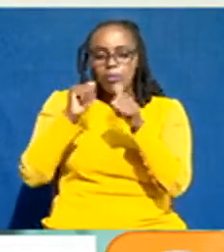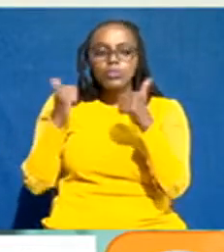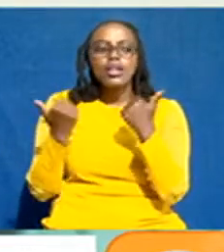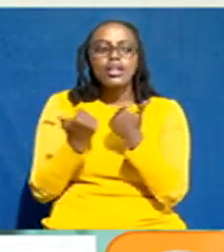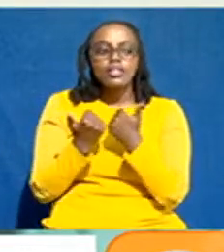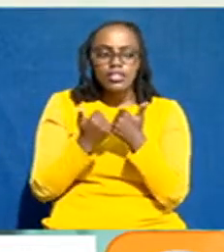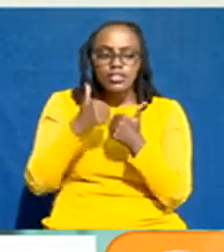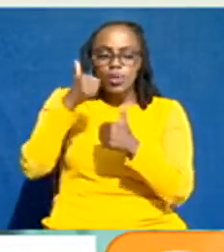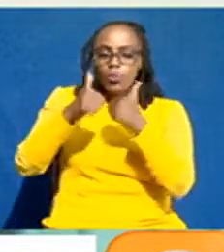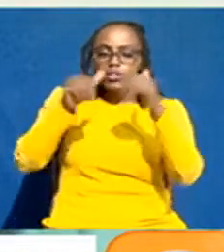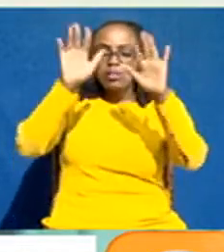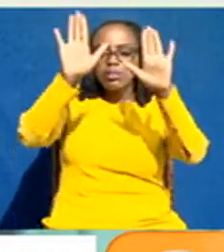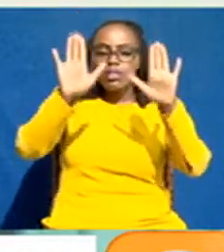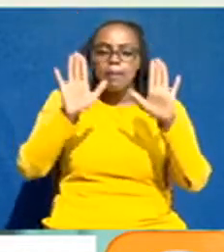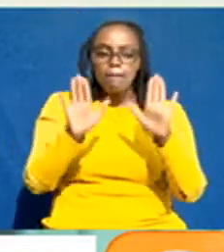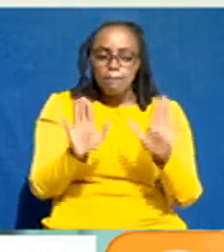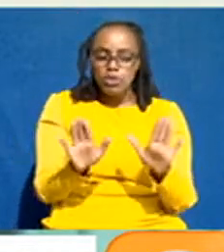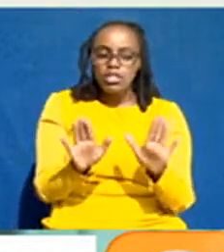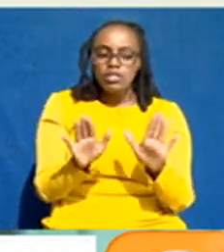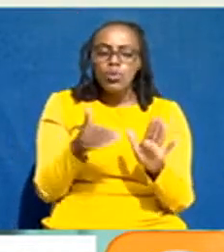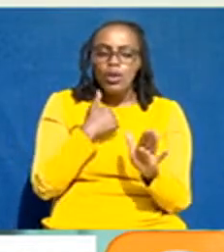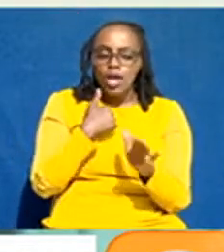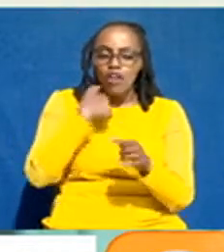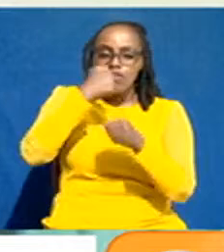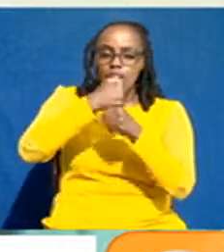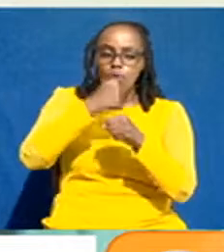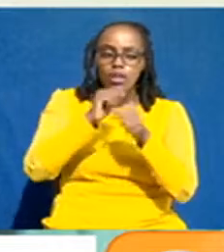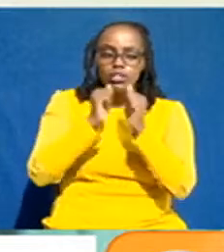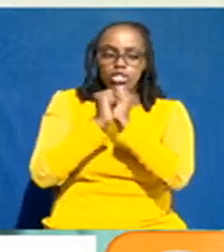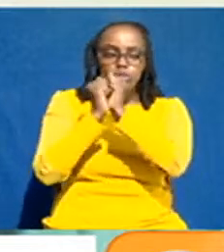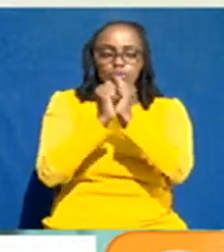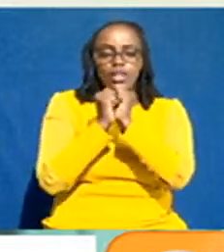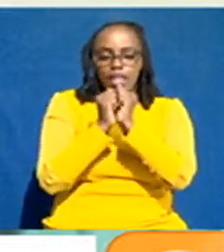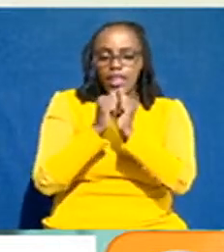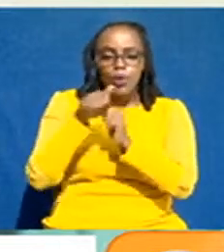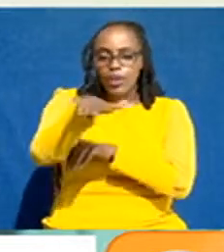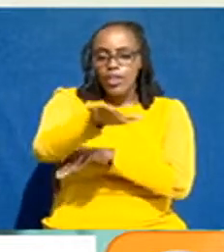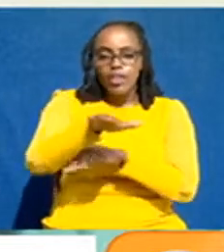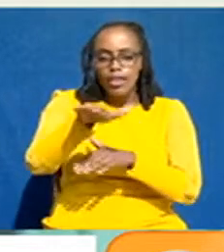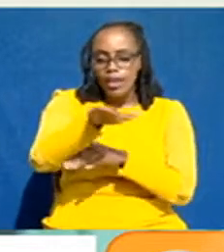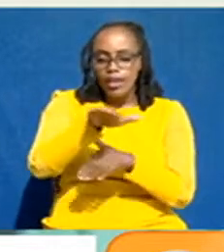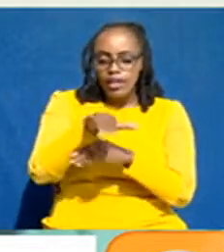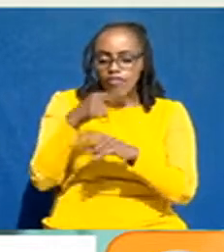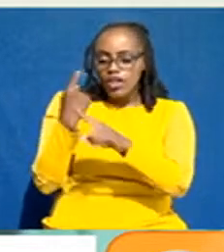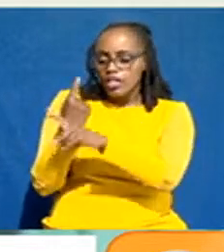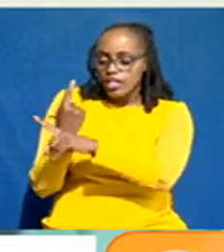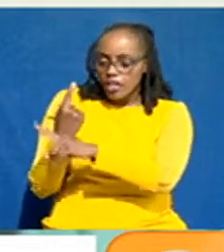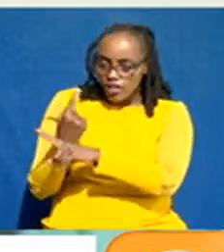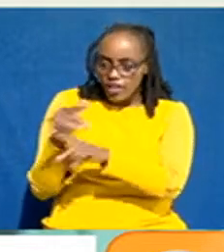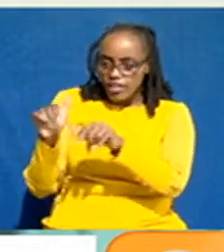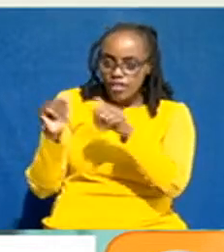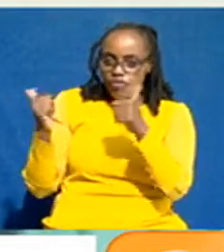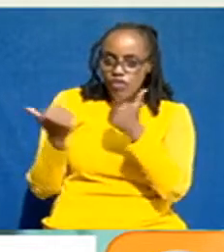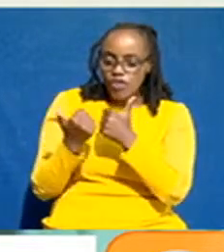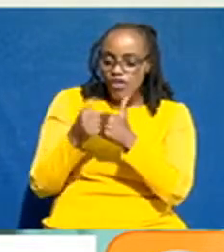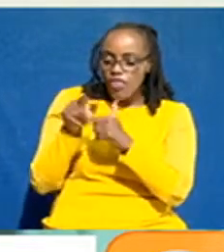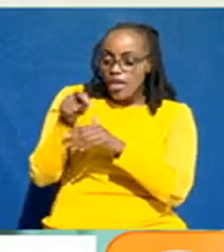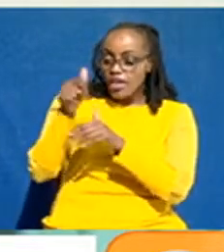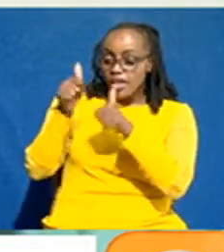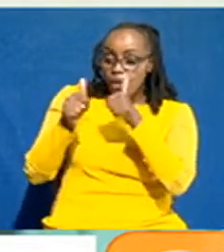been critical. We've worked together with the various agencies, key one